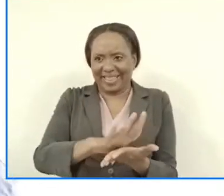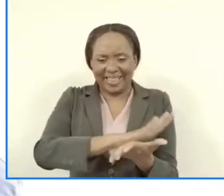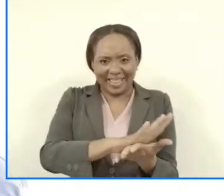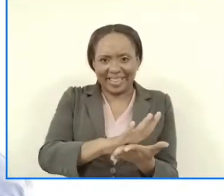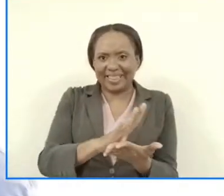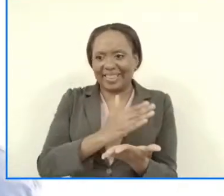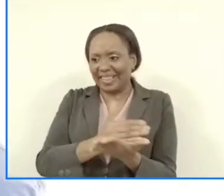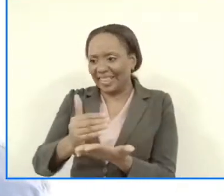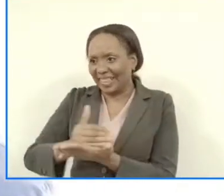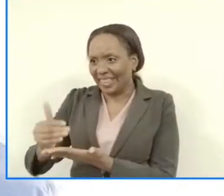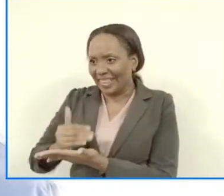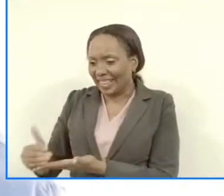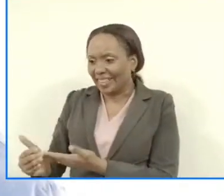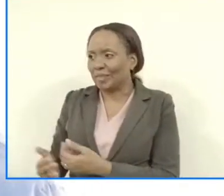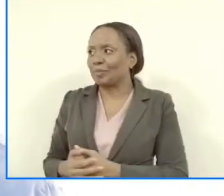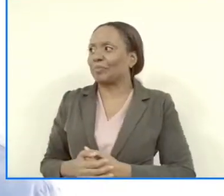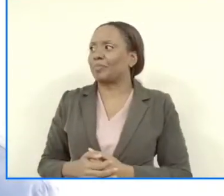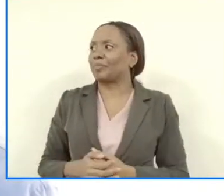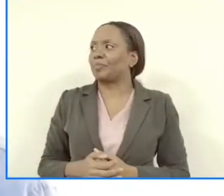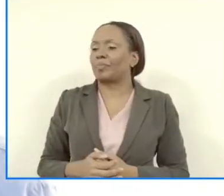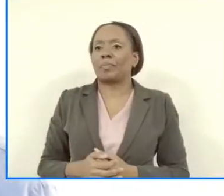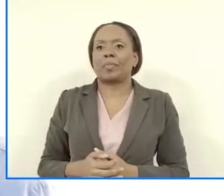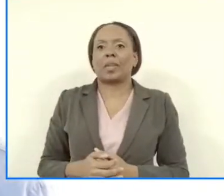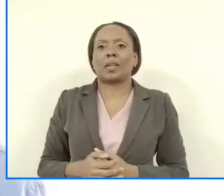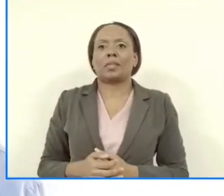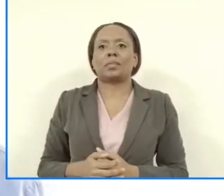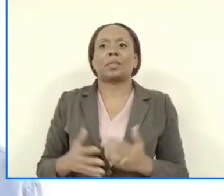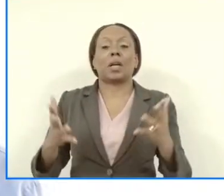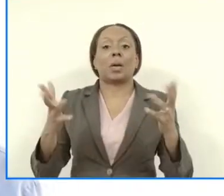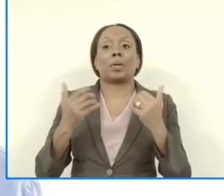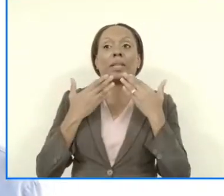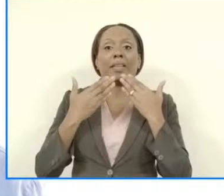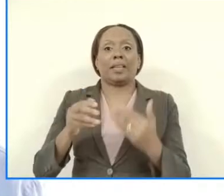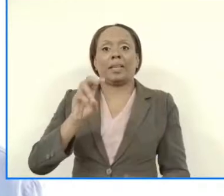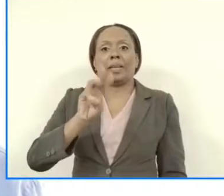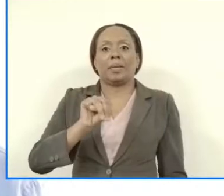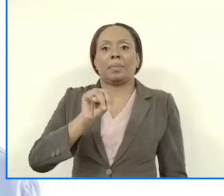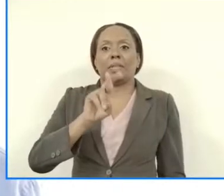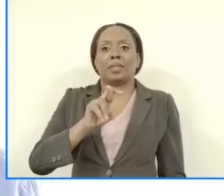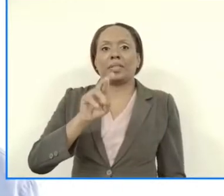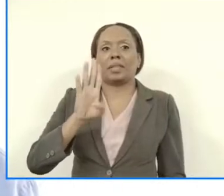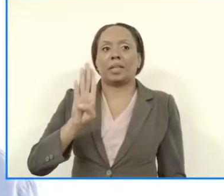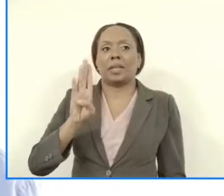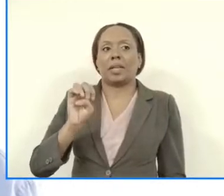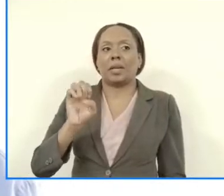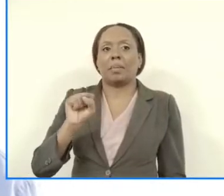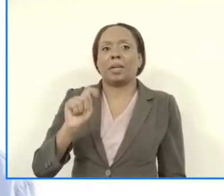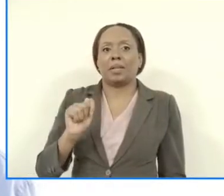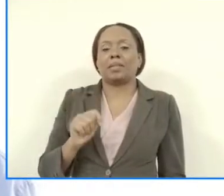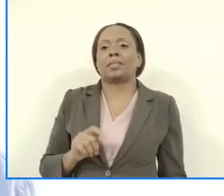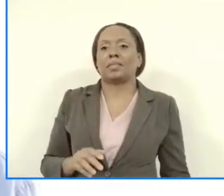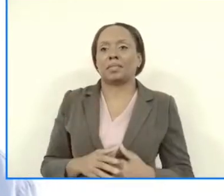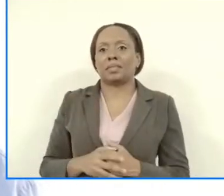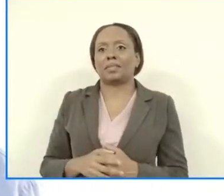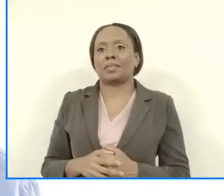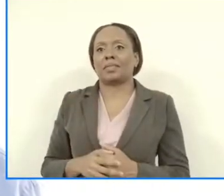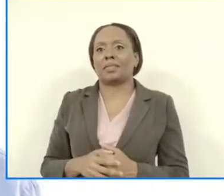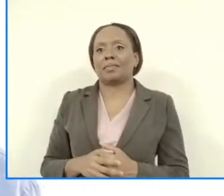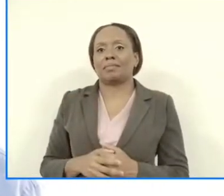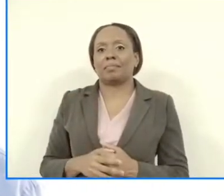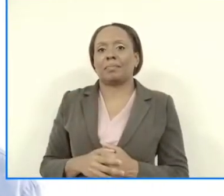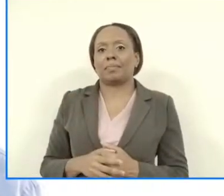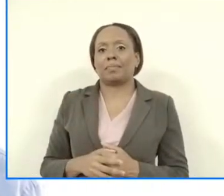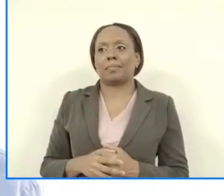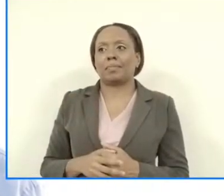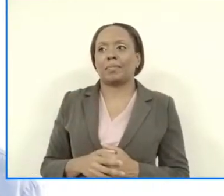concerned. I want to as well thank Mr. Bess. Barry asked him some very challenging questions, but I'll say this.